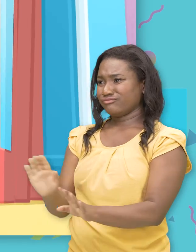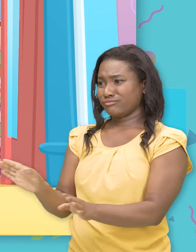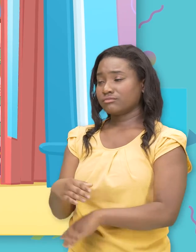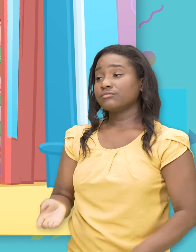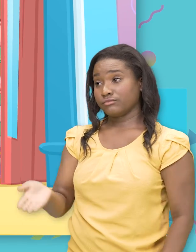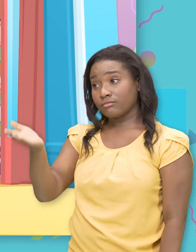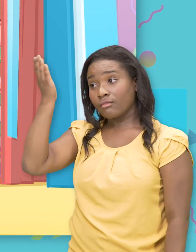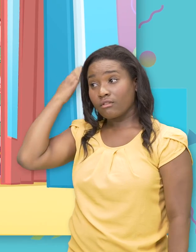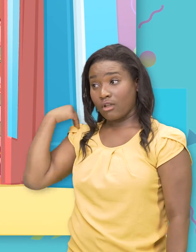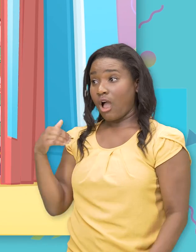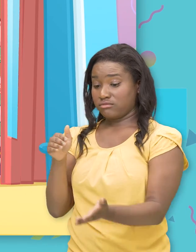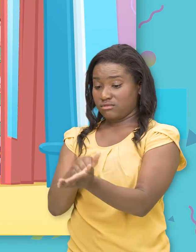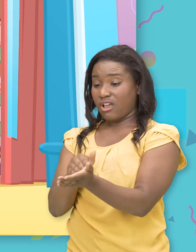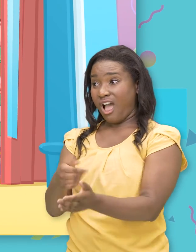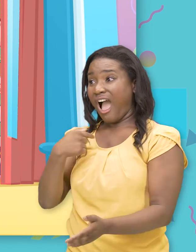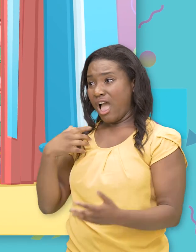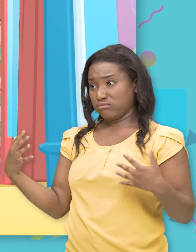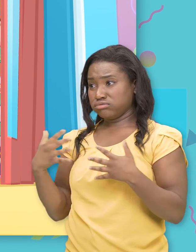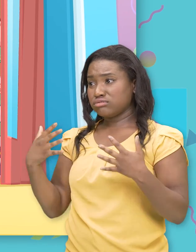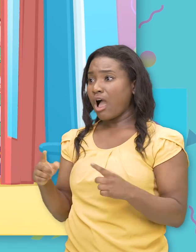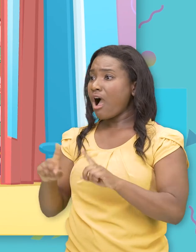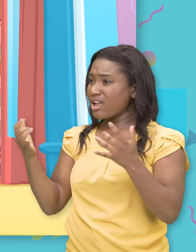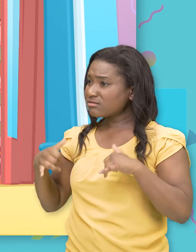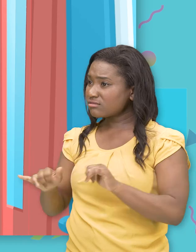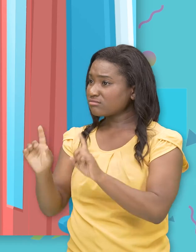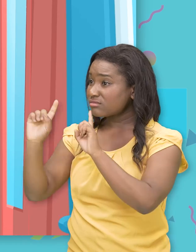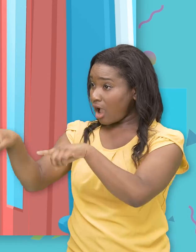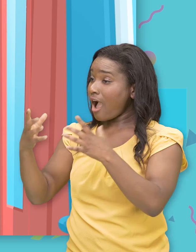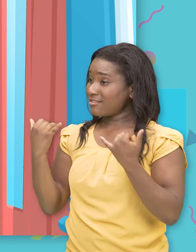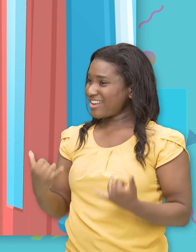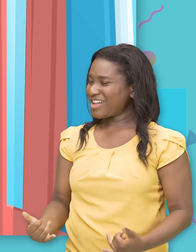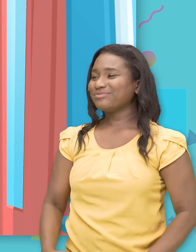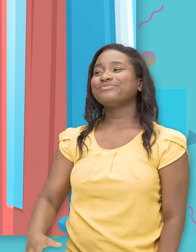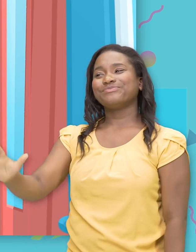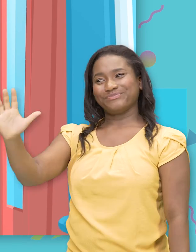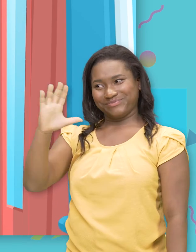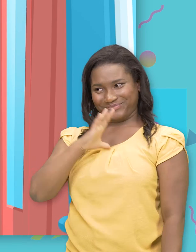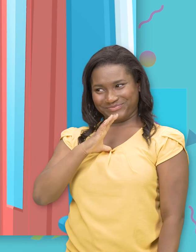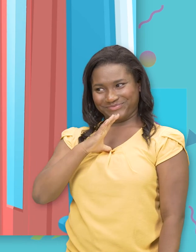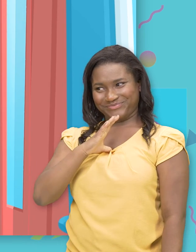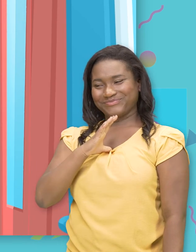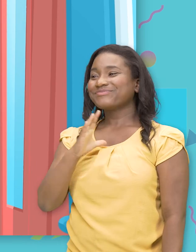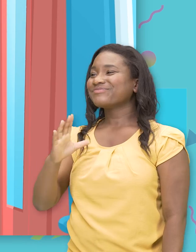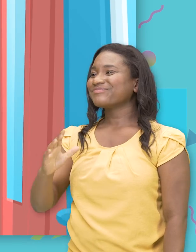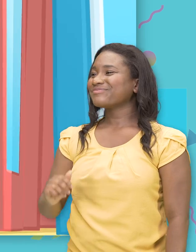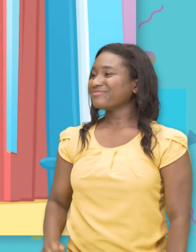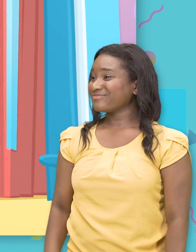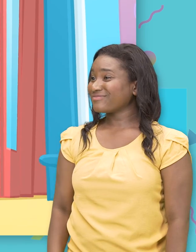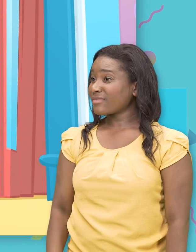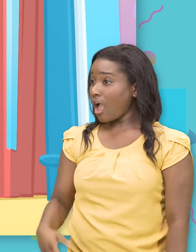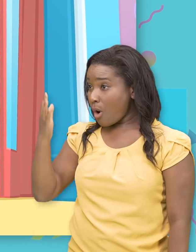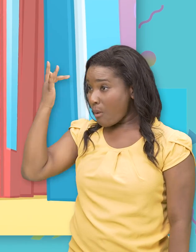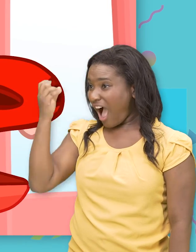I used to be scared of the doctor, but I went anyway. And now, I'm not scared of the doctor at